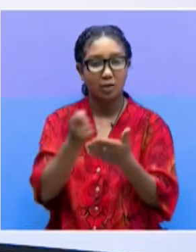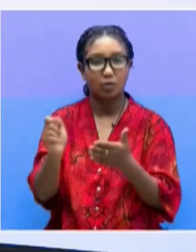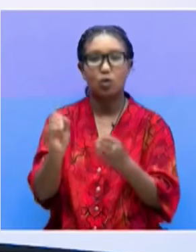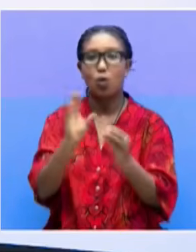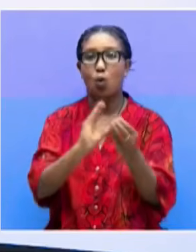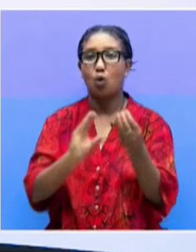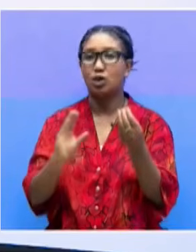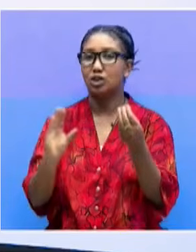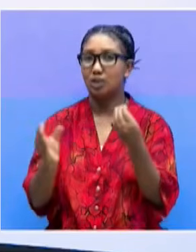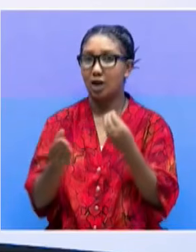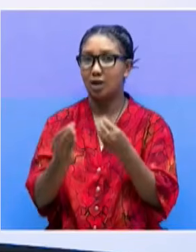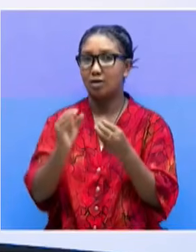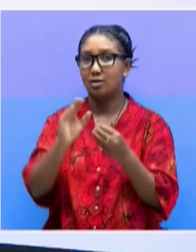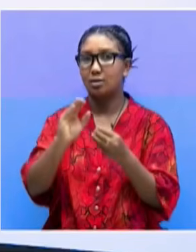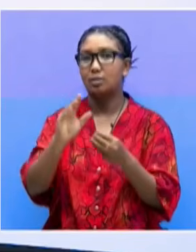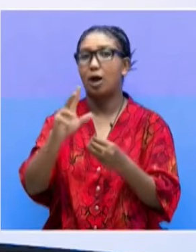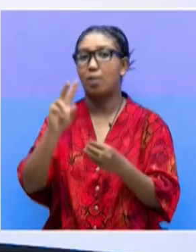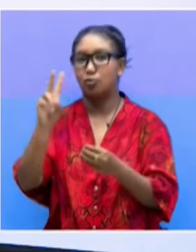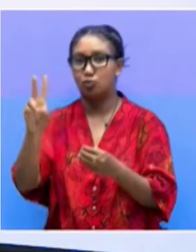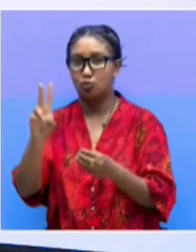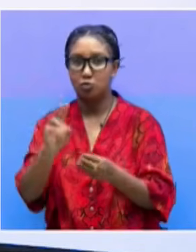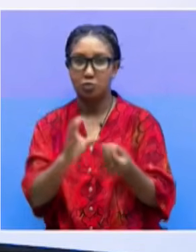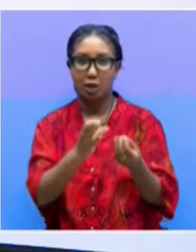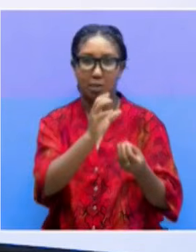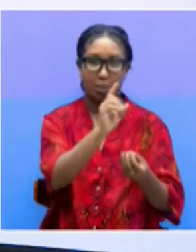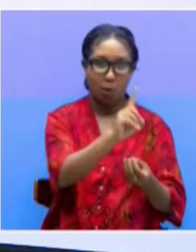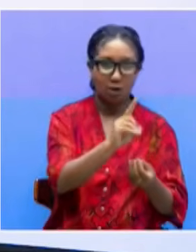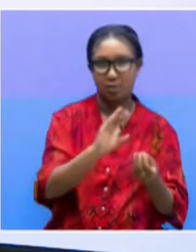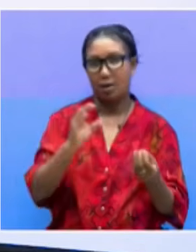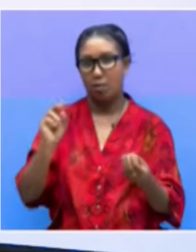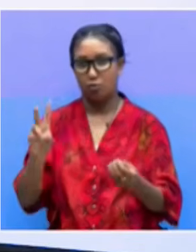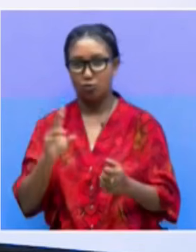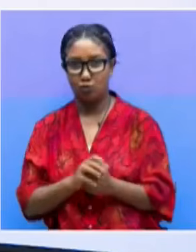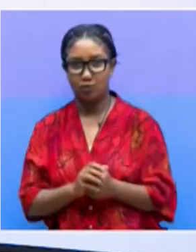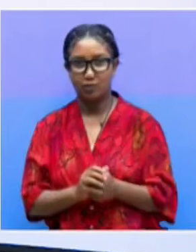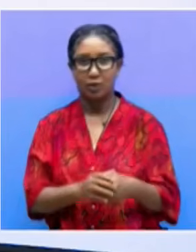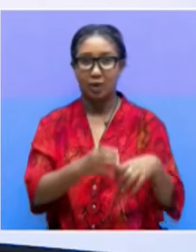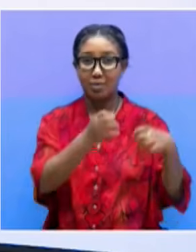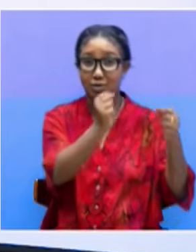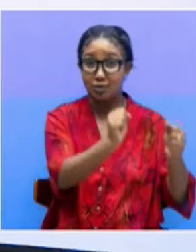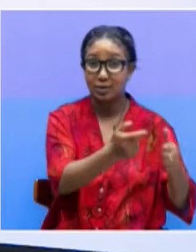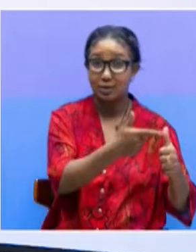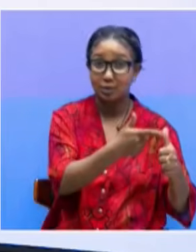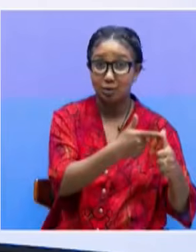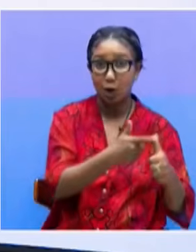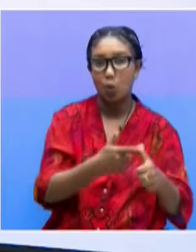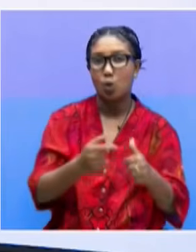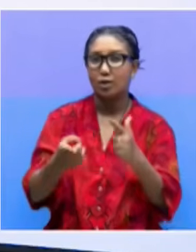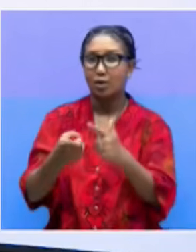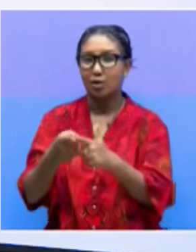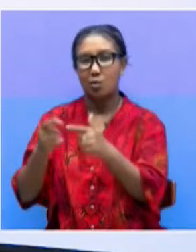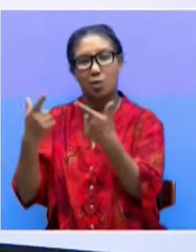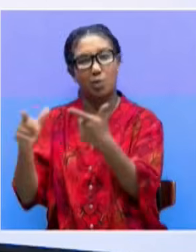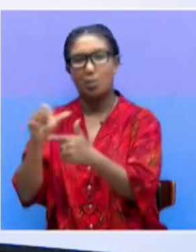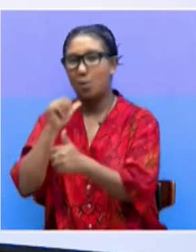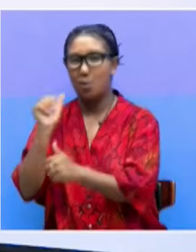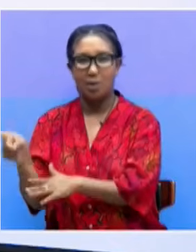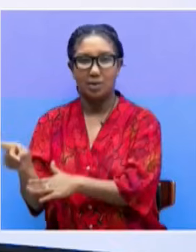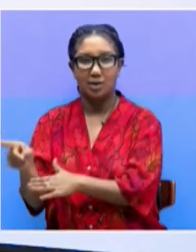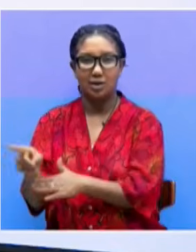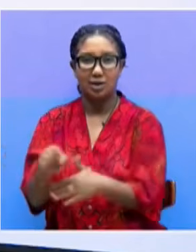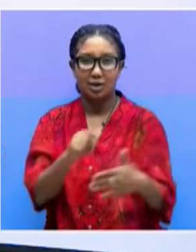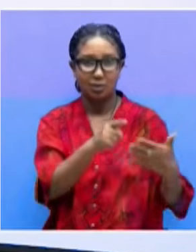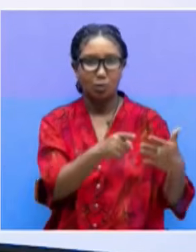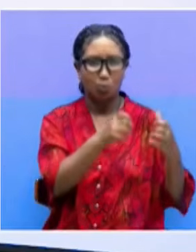conditional sentence type 2. Type 1, type 2. Possibility, improbable. Yes?